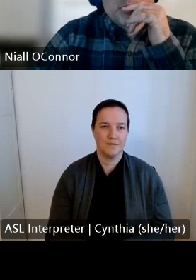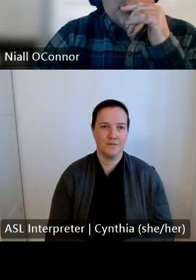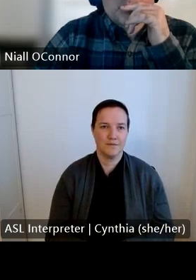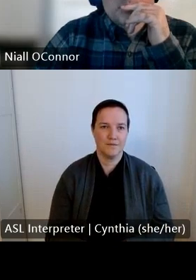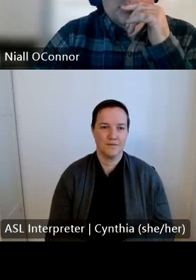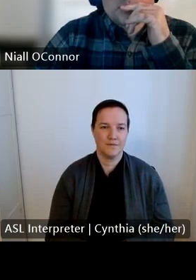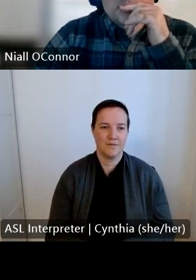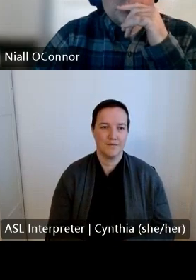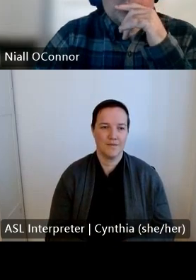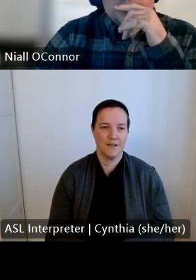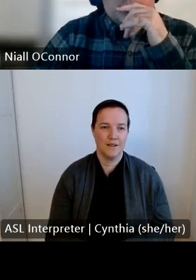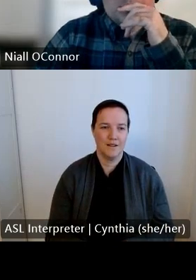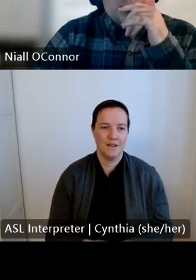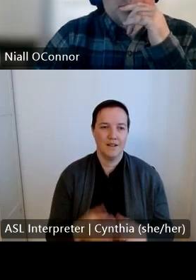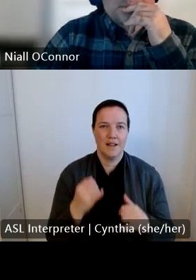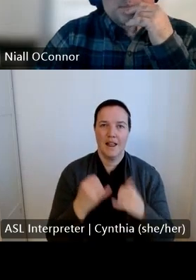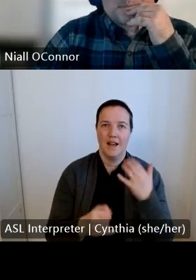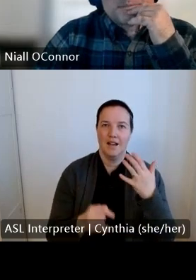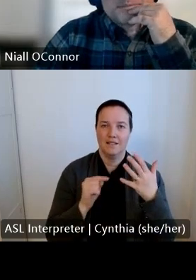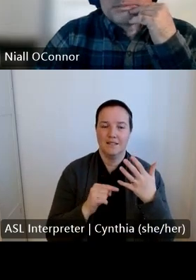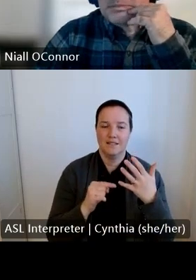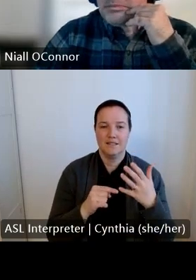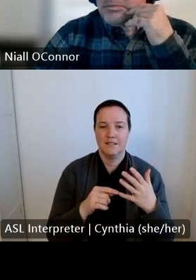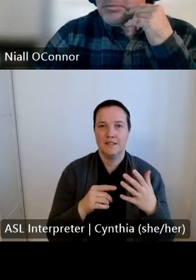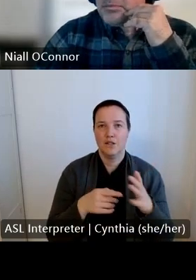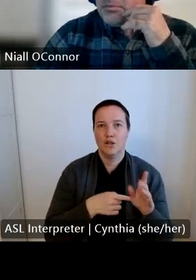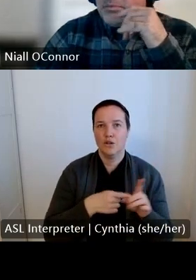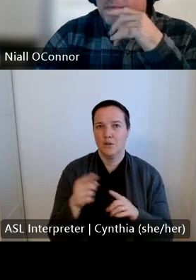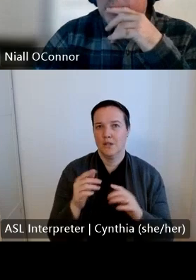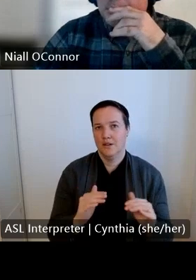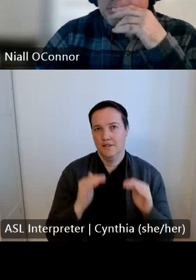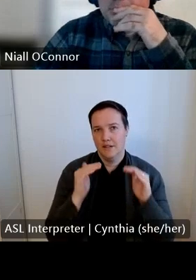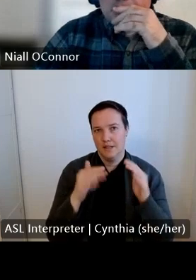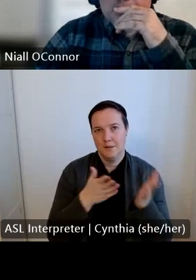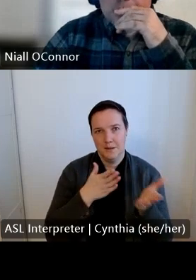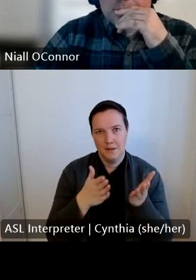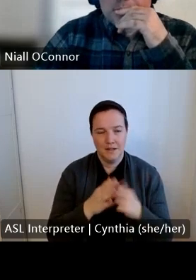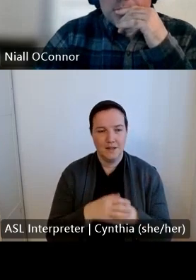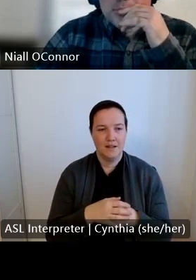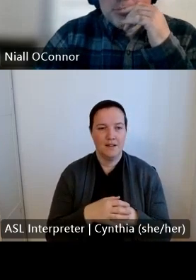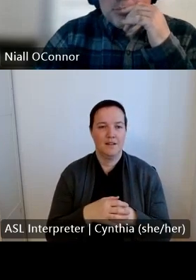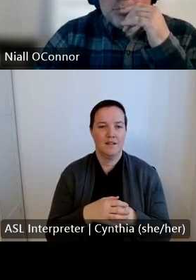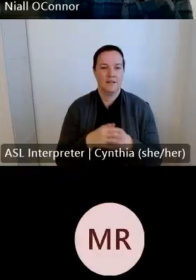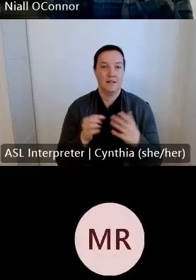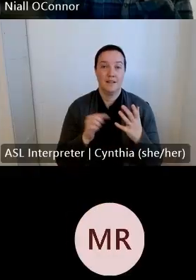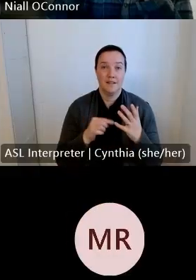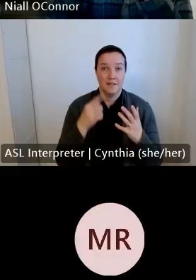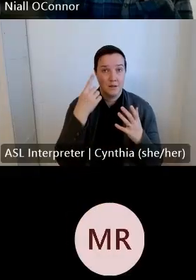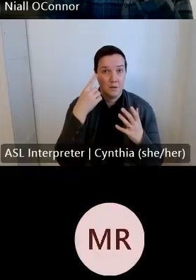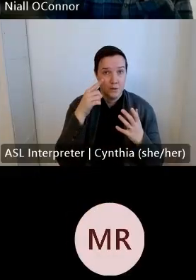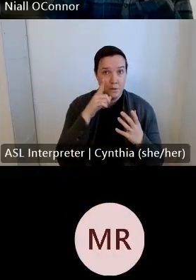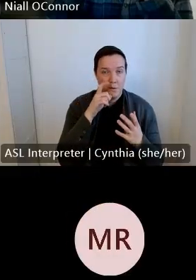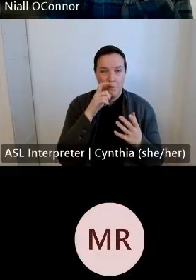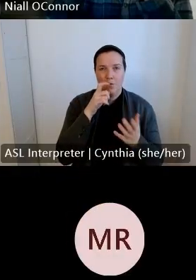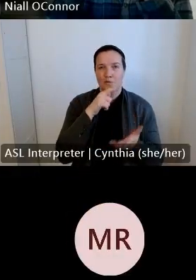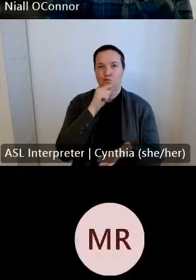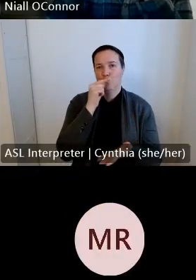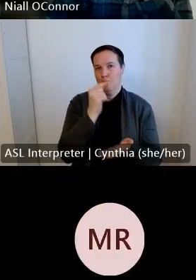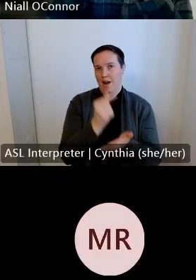We have our career advancement services. So that's exclusive to